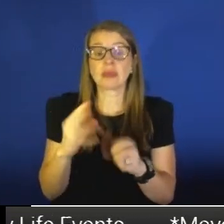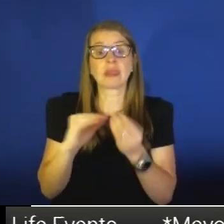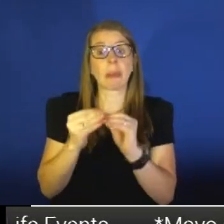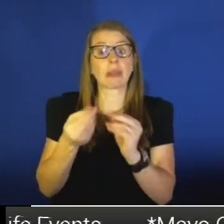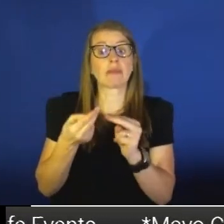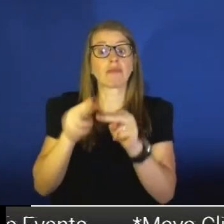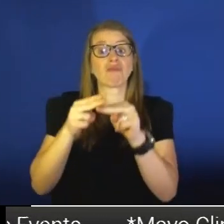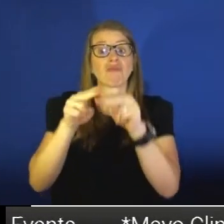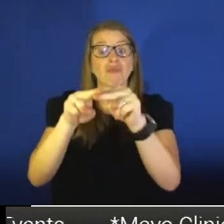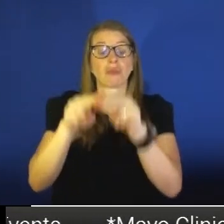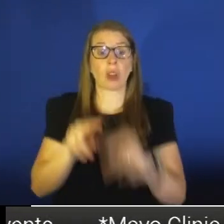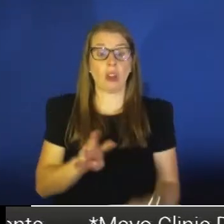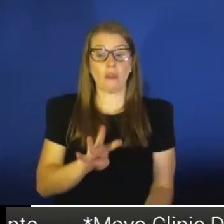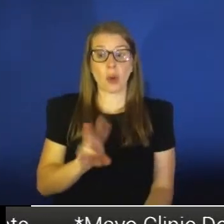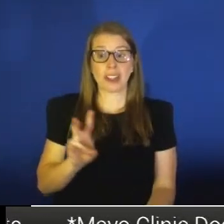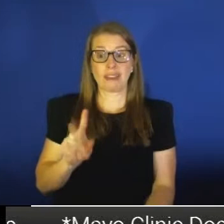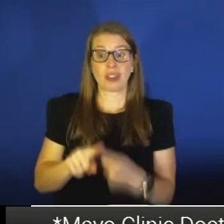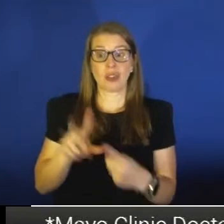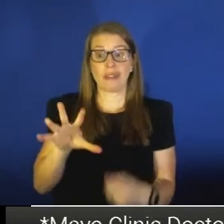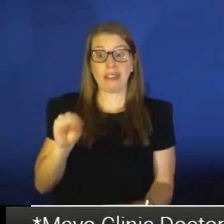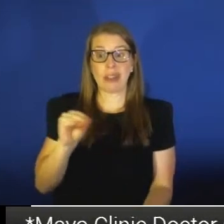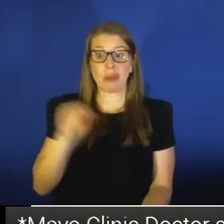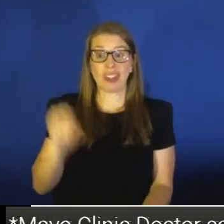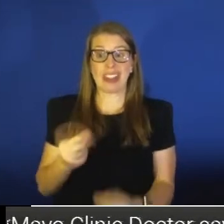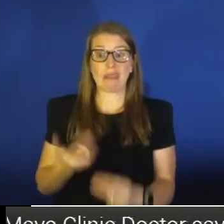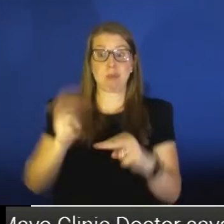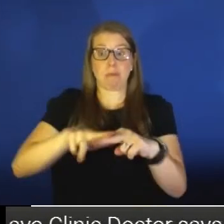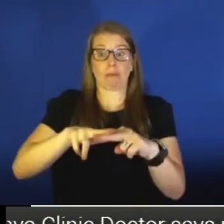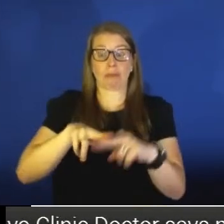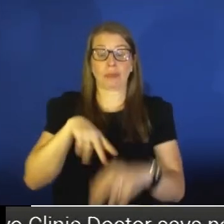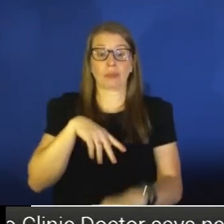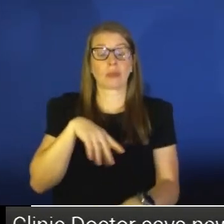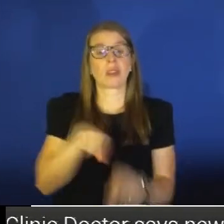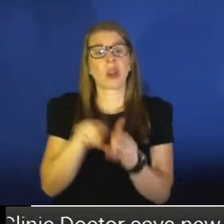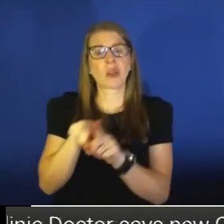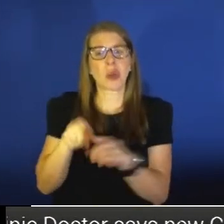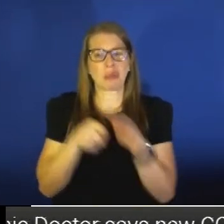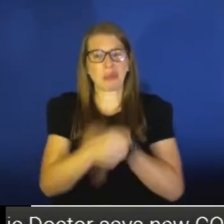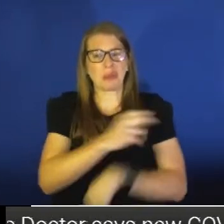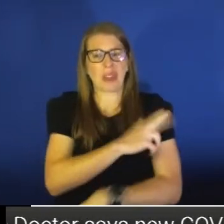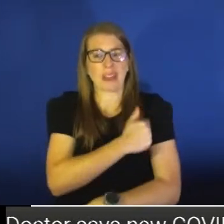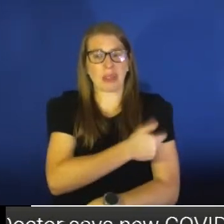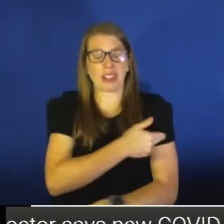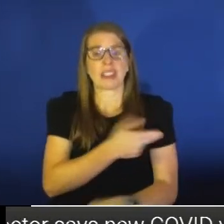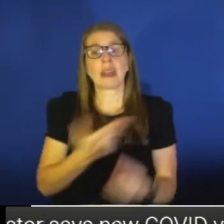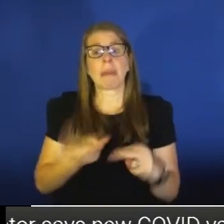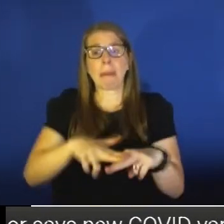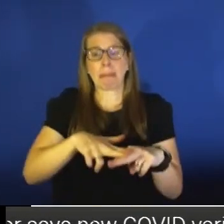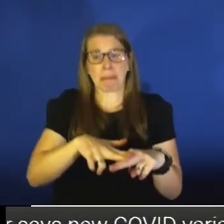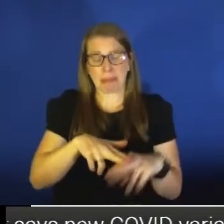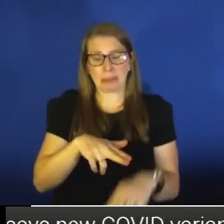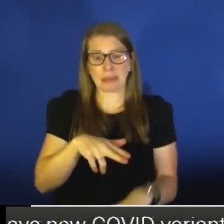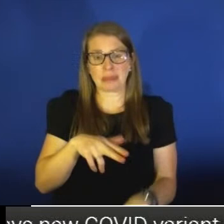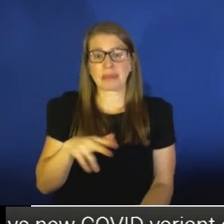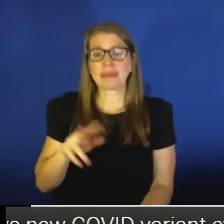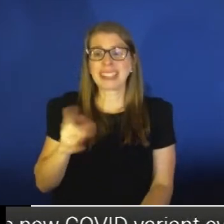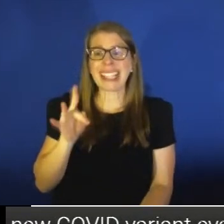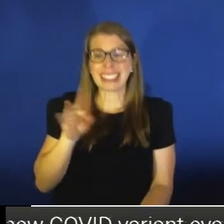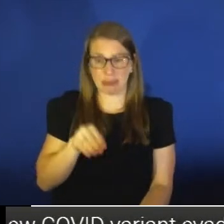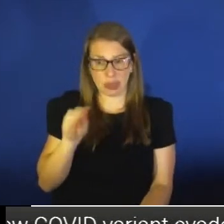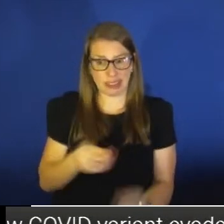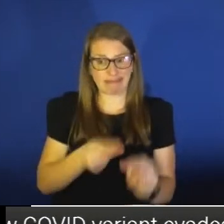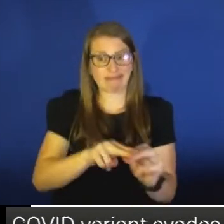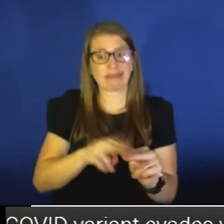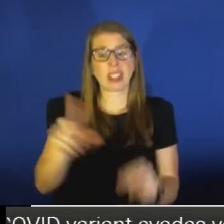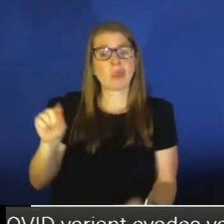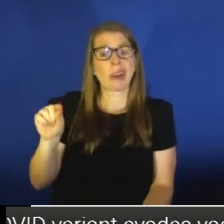47 to 50% over the last 2 weeks, Jess. In addition, we're seeing hospitalizations rise. Hospitalizations are up about 18% to 20% in the